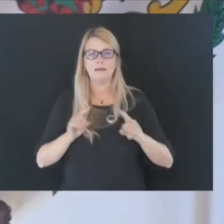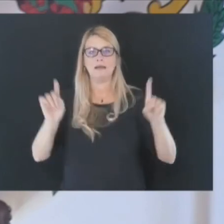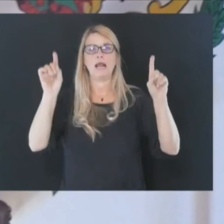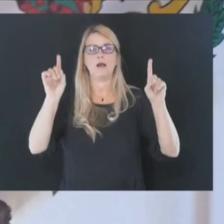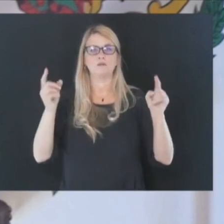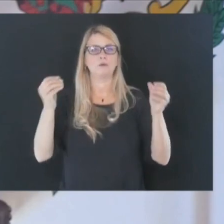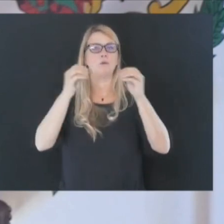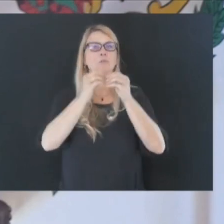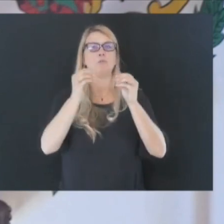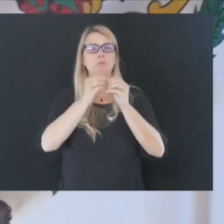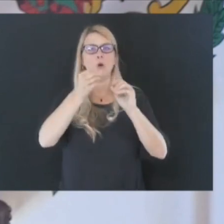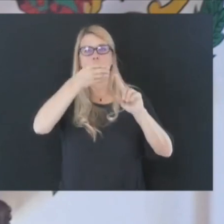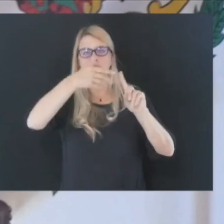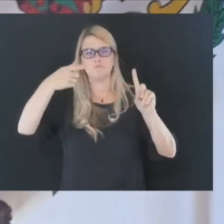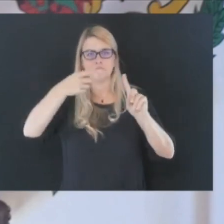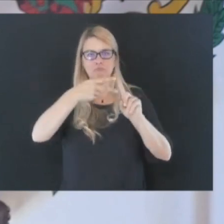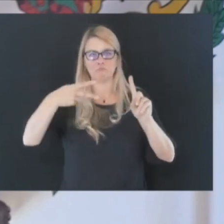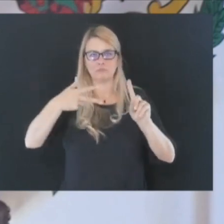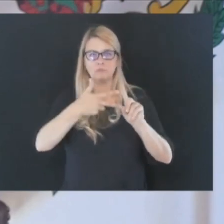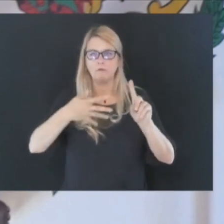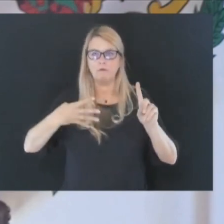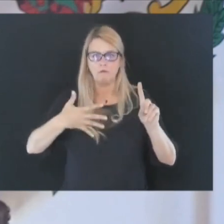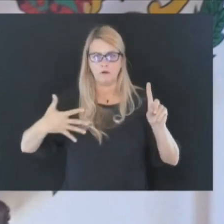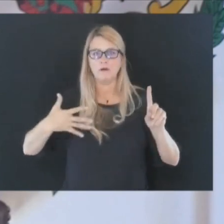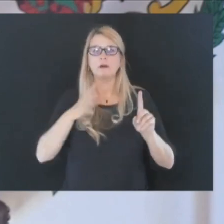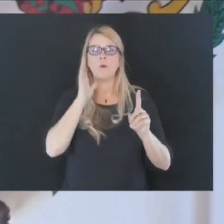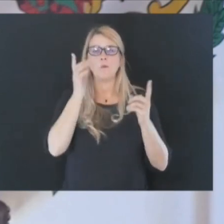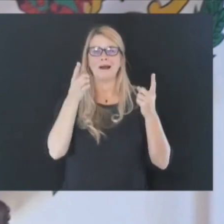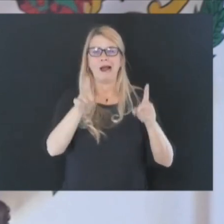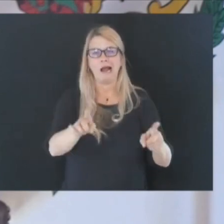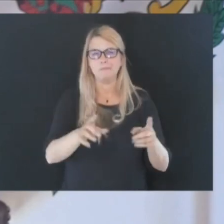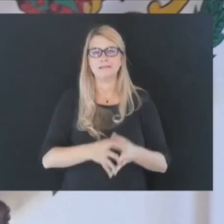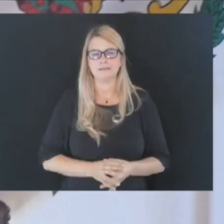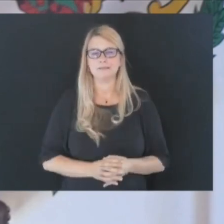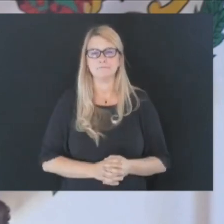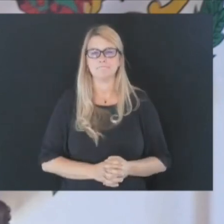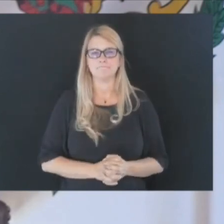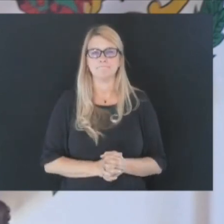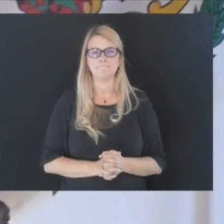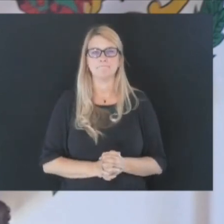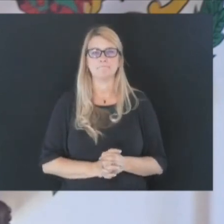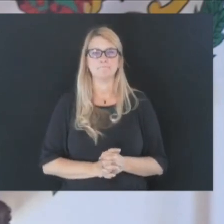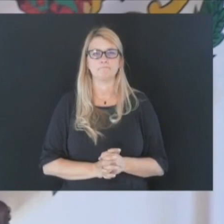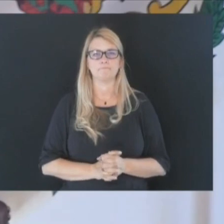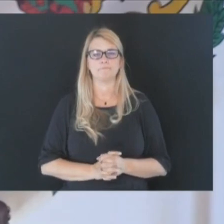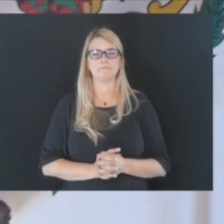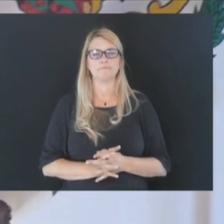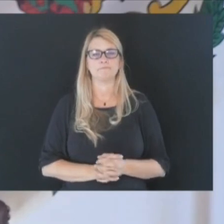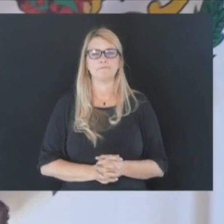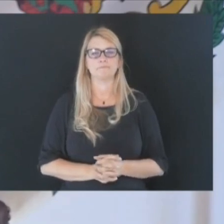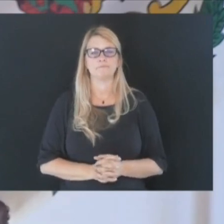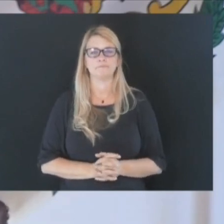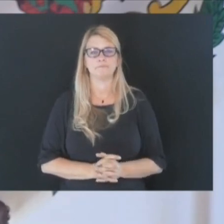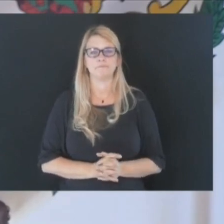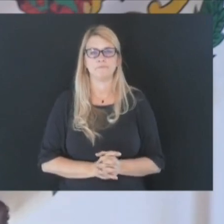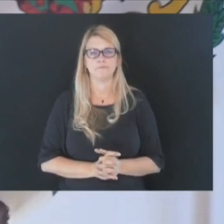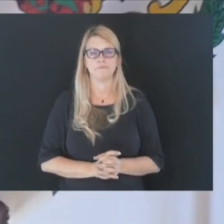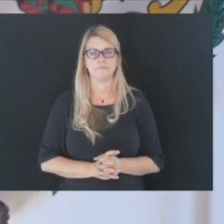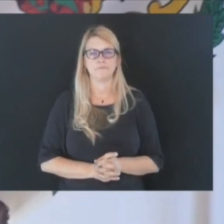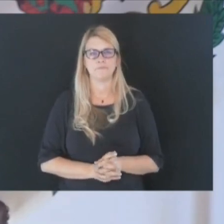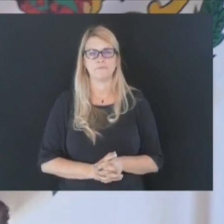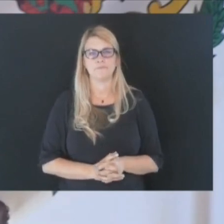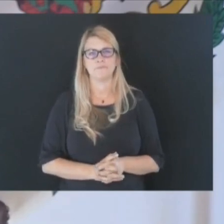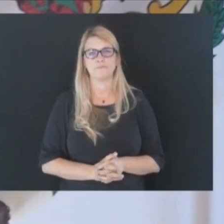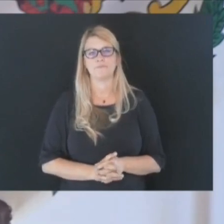and additional groups that we will be receiving the vaccine. And again, until you and the people who